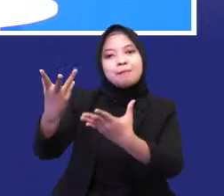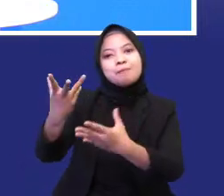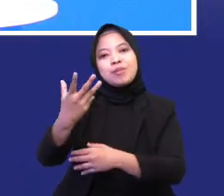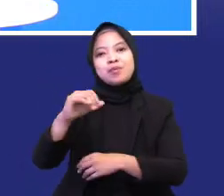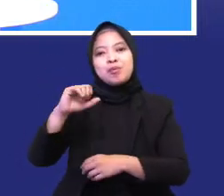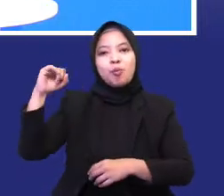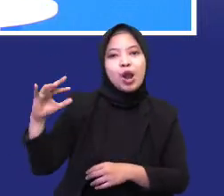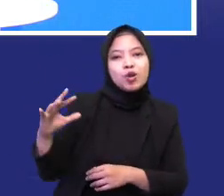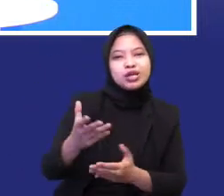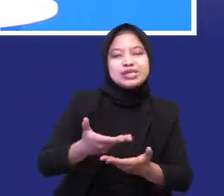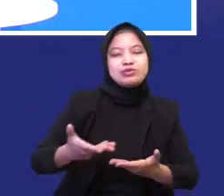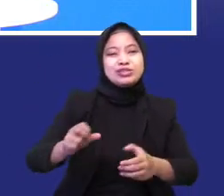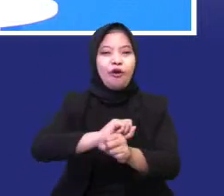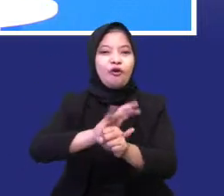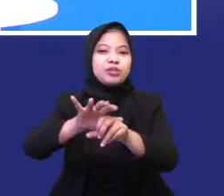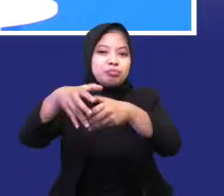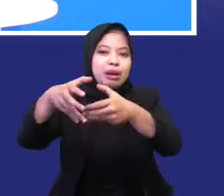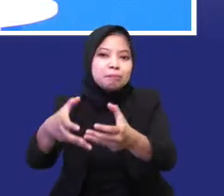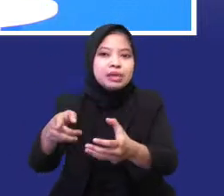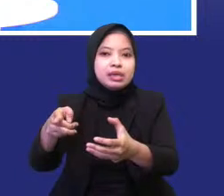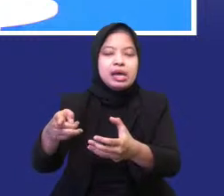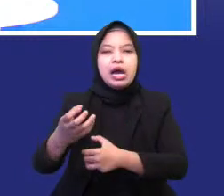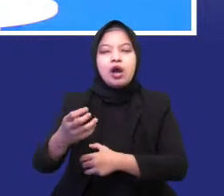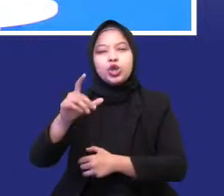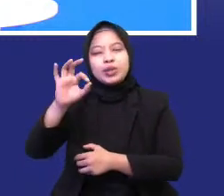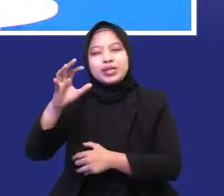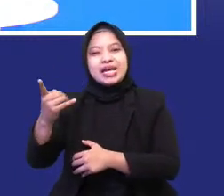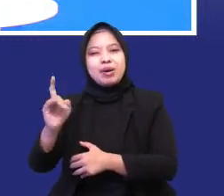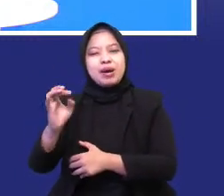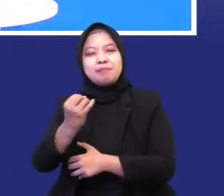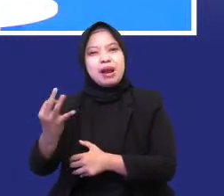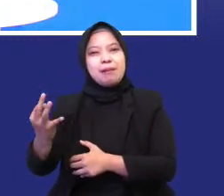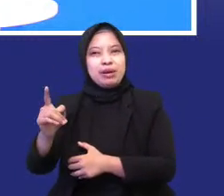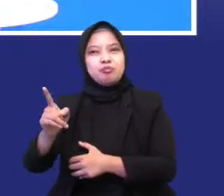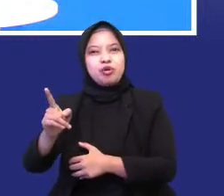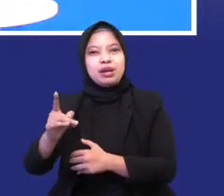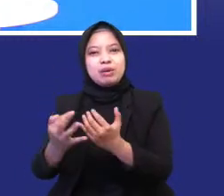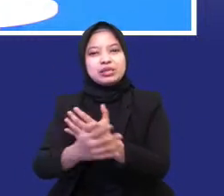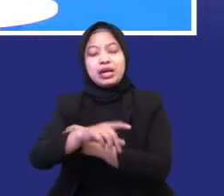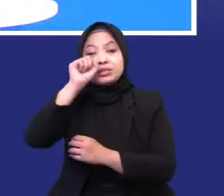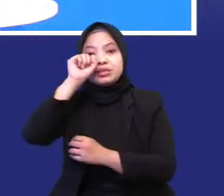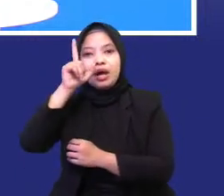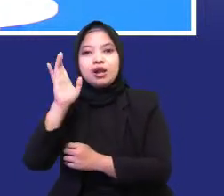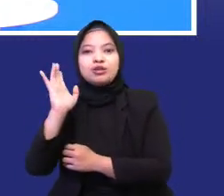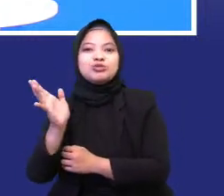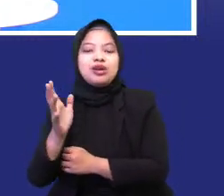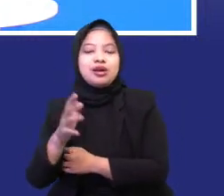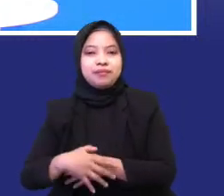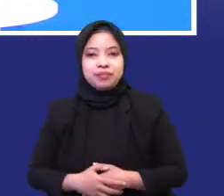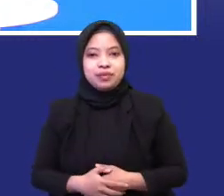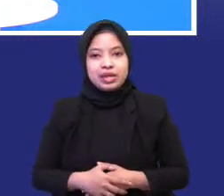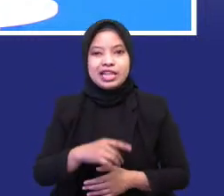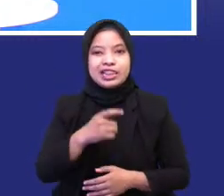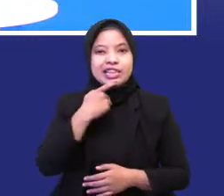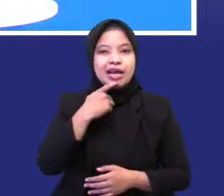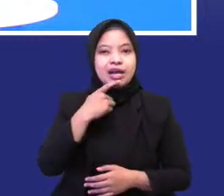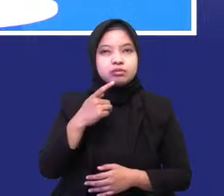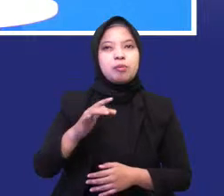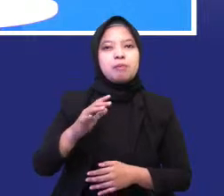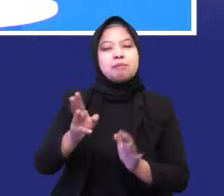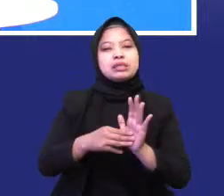to solve health issues. And there are at least 3 derivatives agenda that are discussed in the issue of global